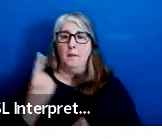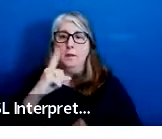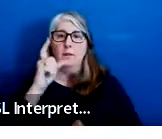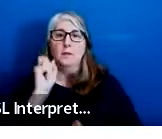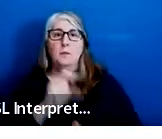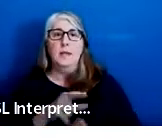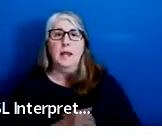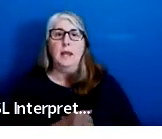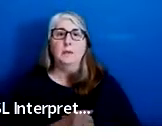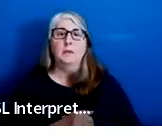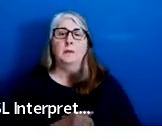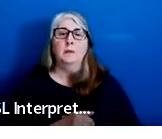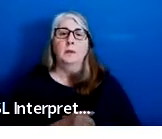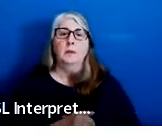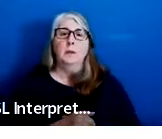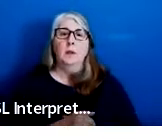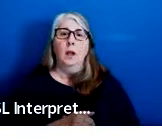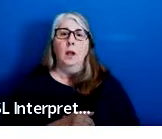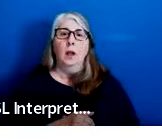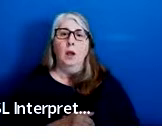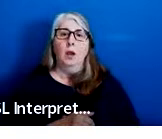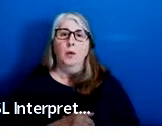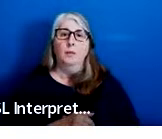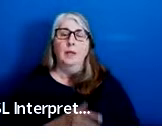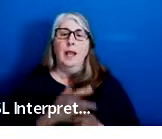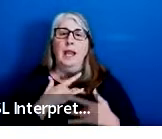freeze? I currently use plastic bags. Uh-oh.